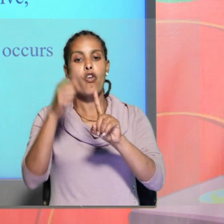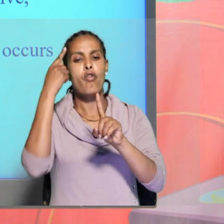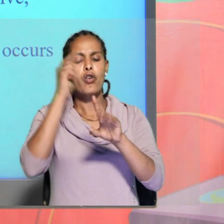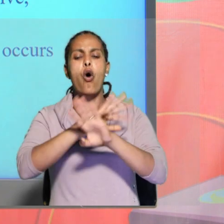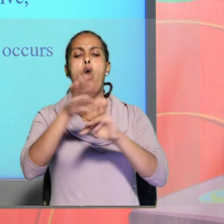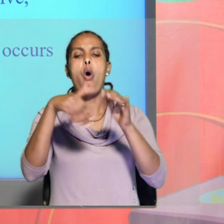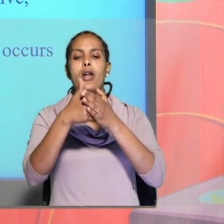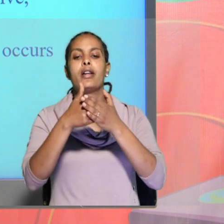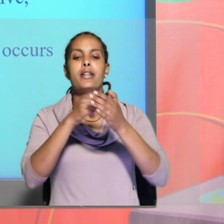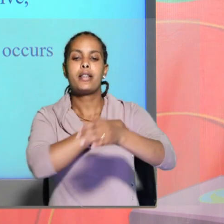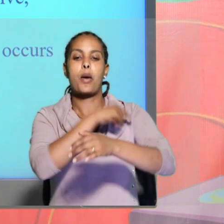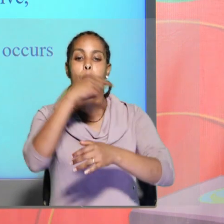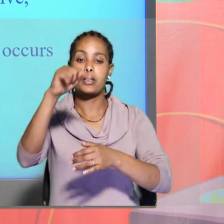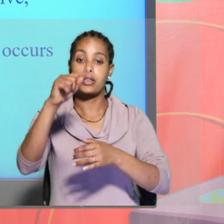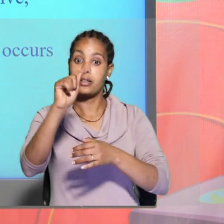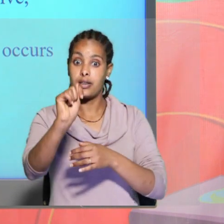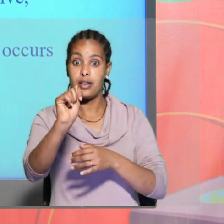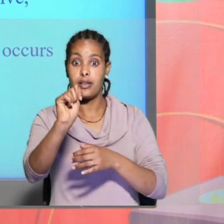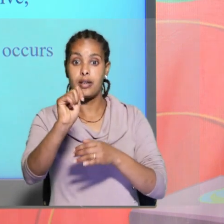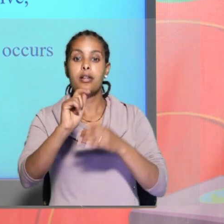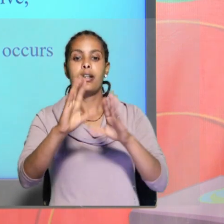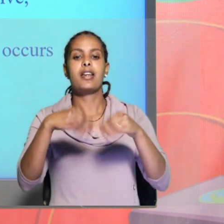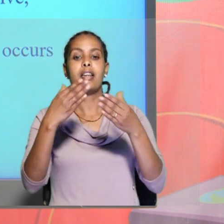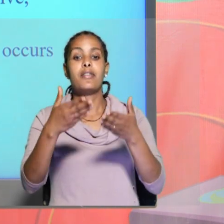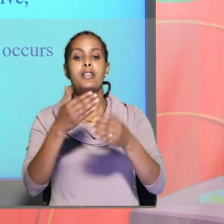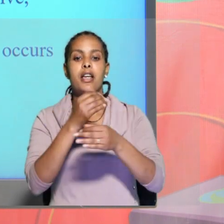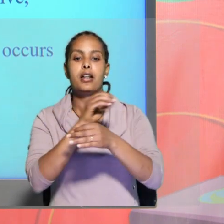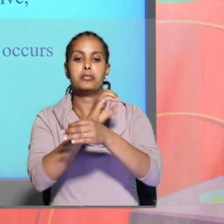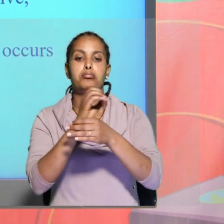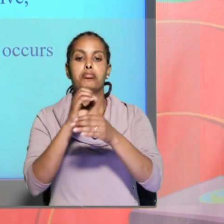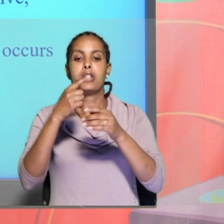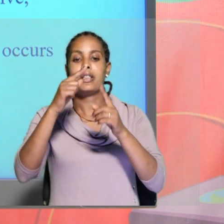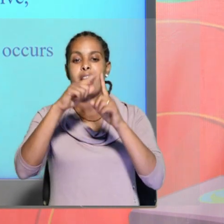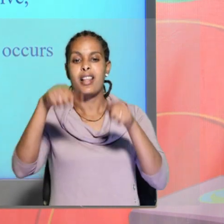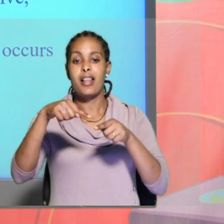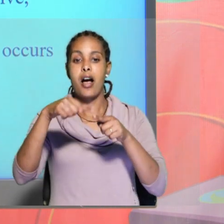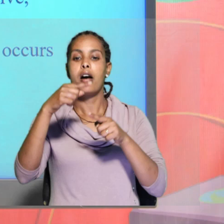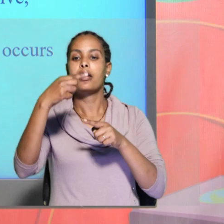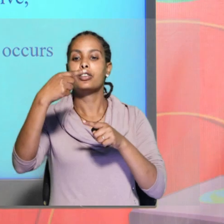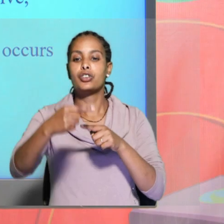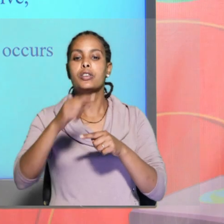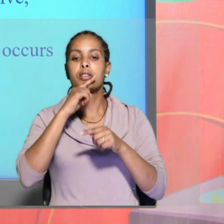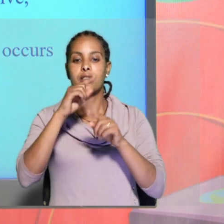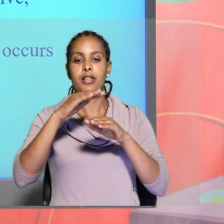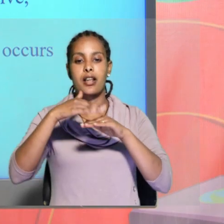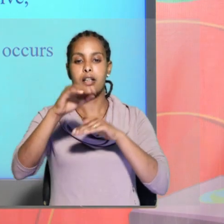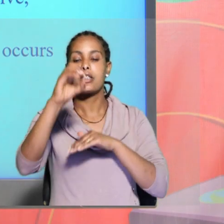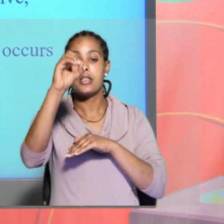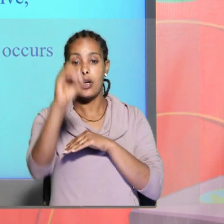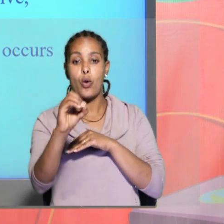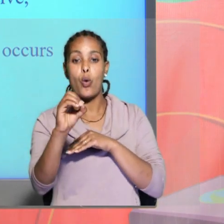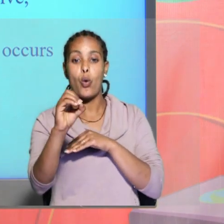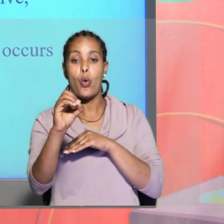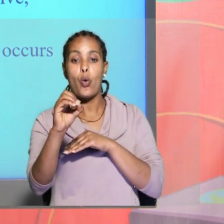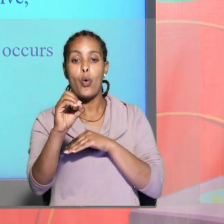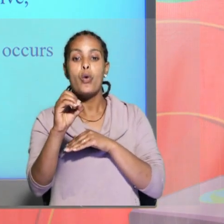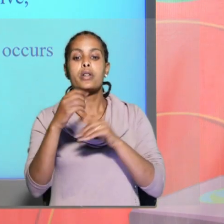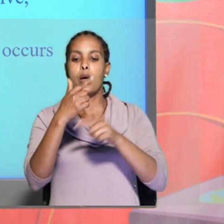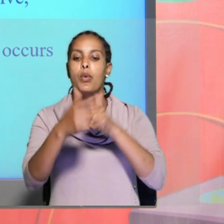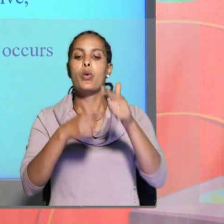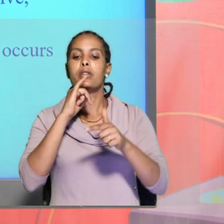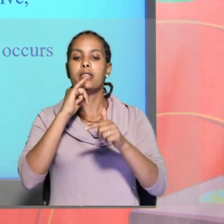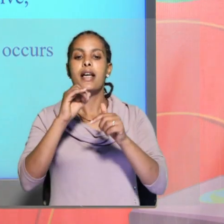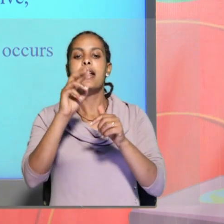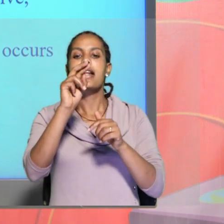all temperature. Therefore, the Gibbs free energy change delta G is greater than 0 and the process